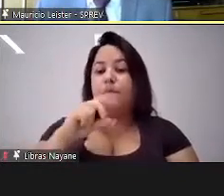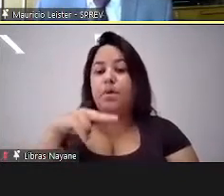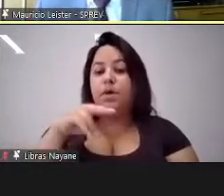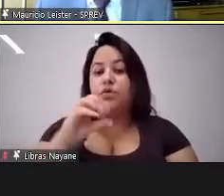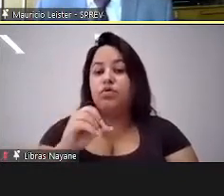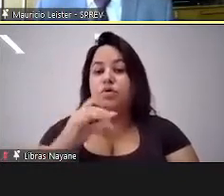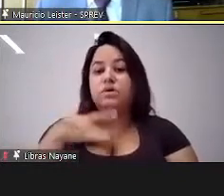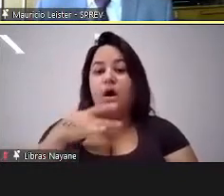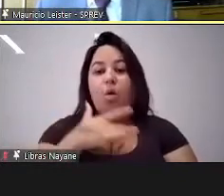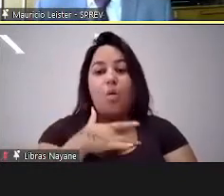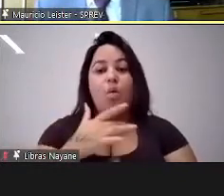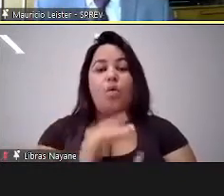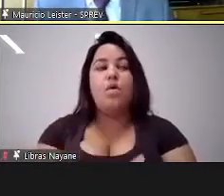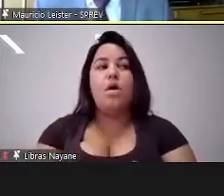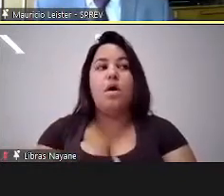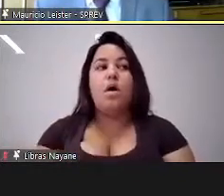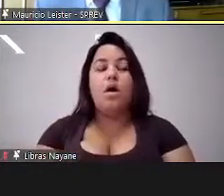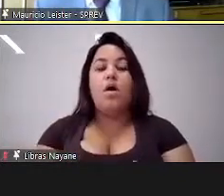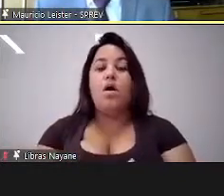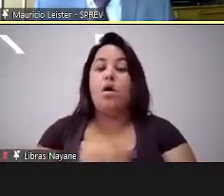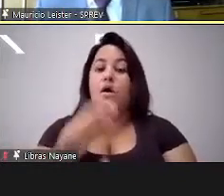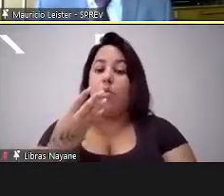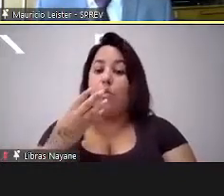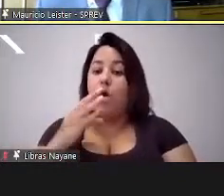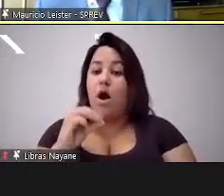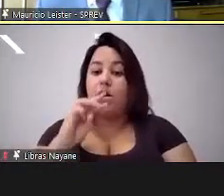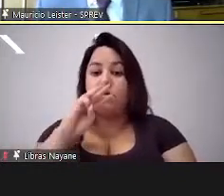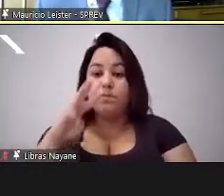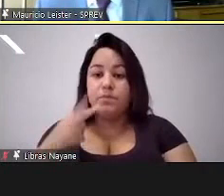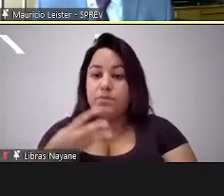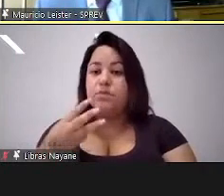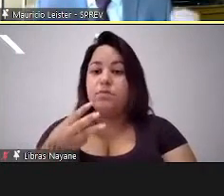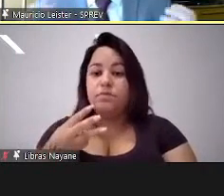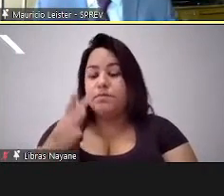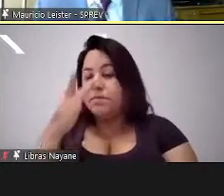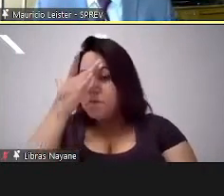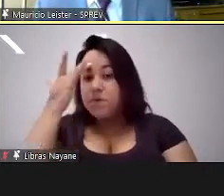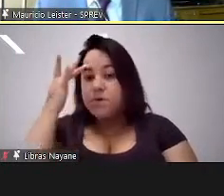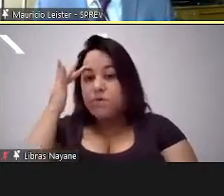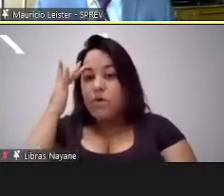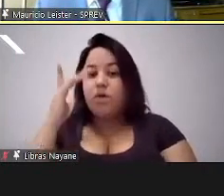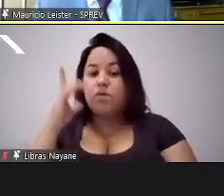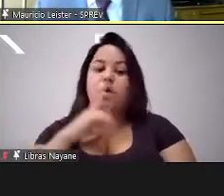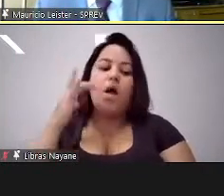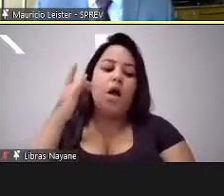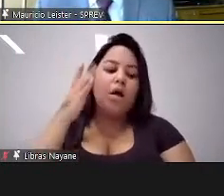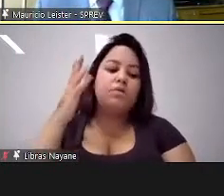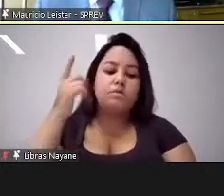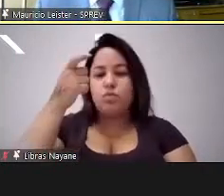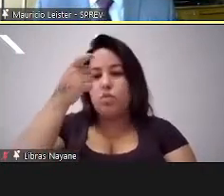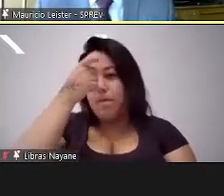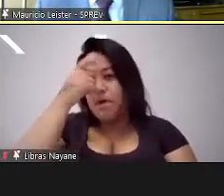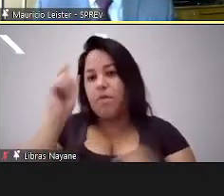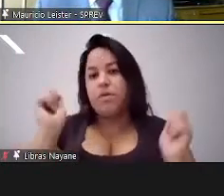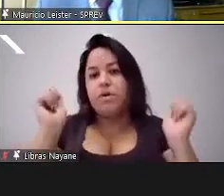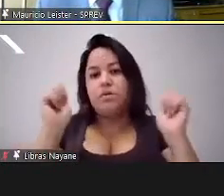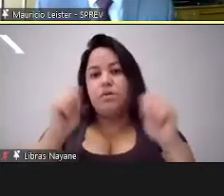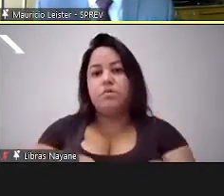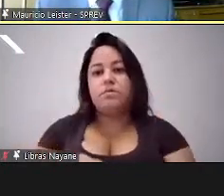study the expansion of this taxation incentives for